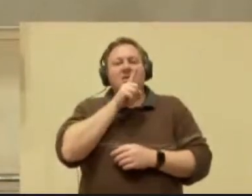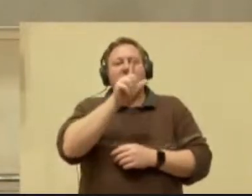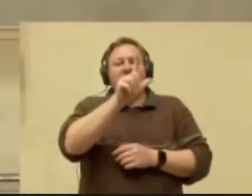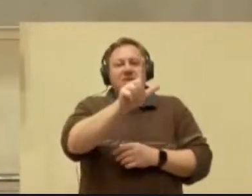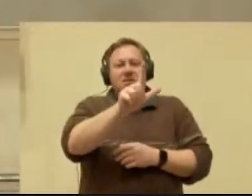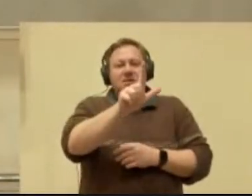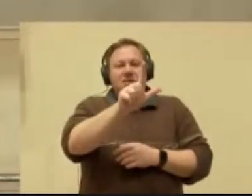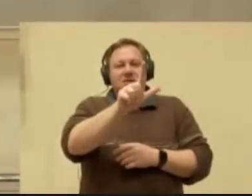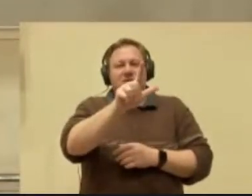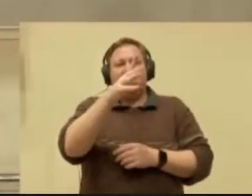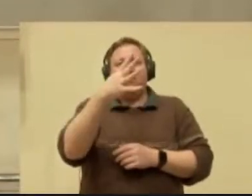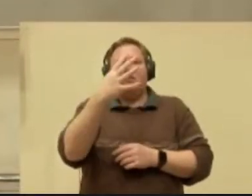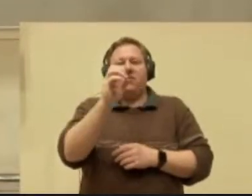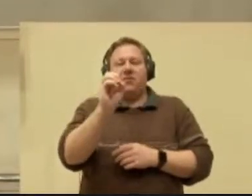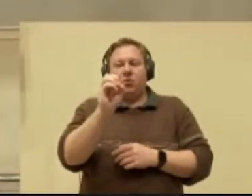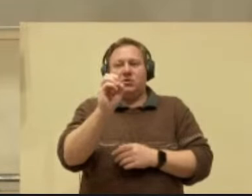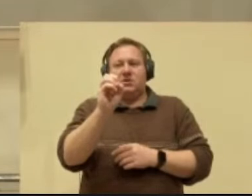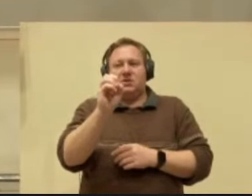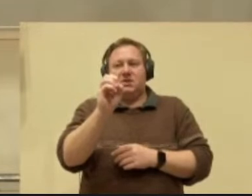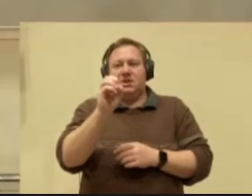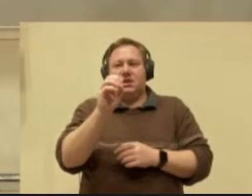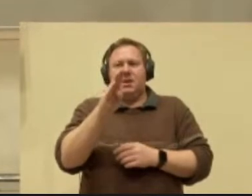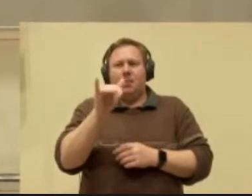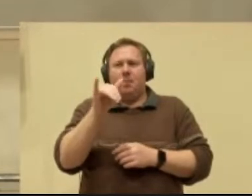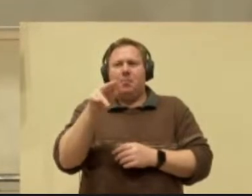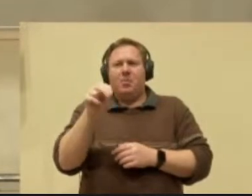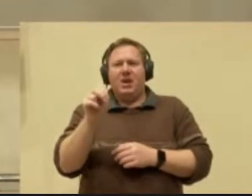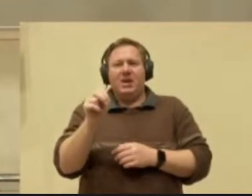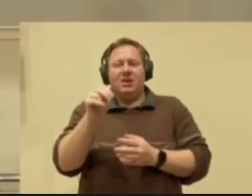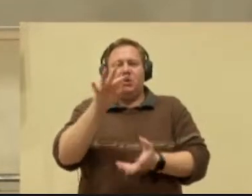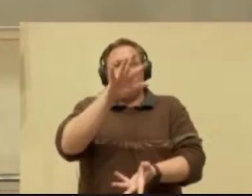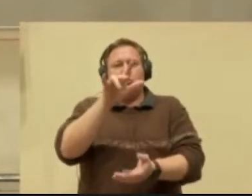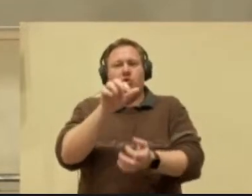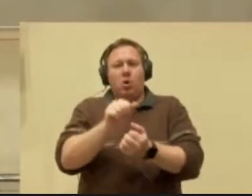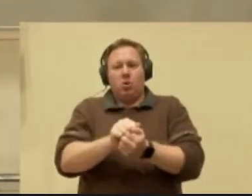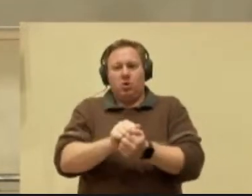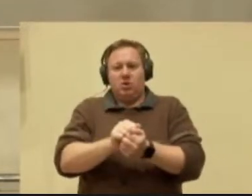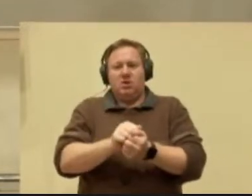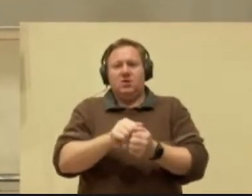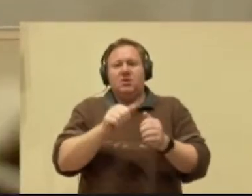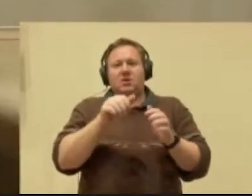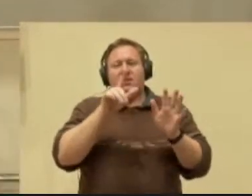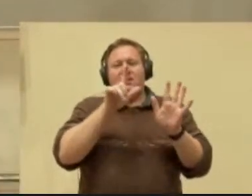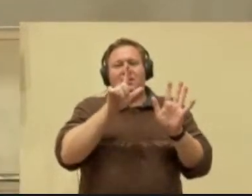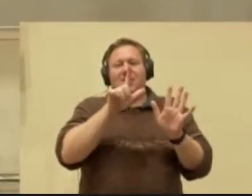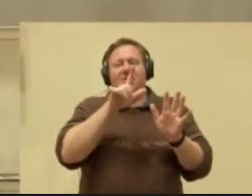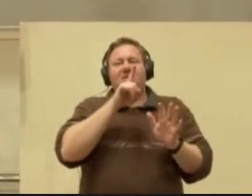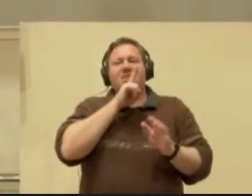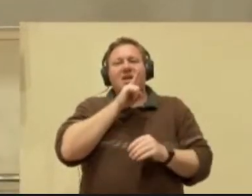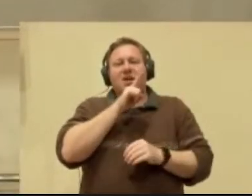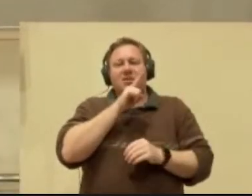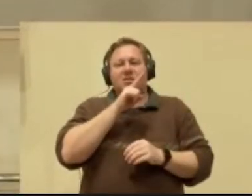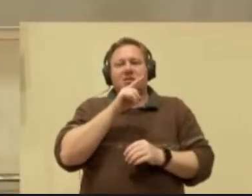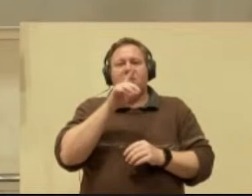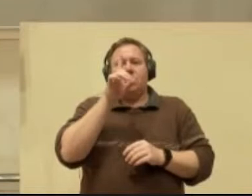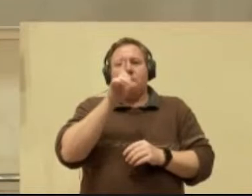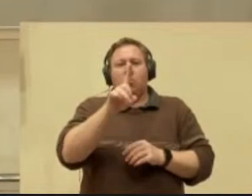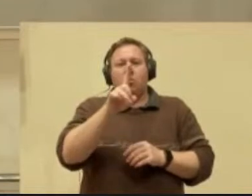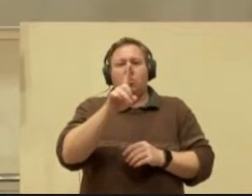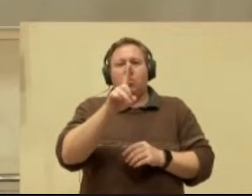740 billion of the total 7 000 127